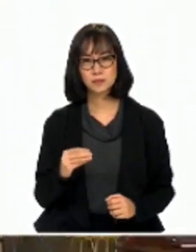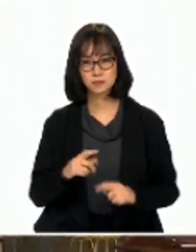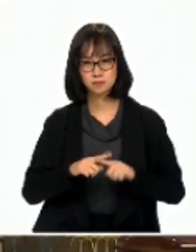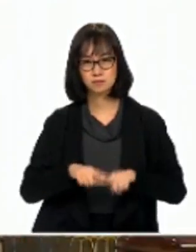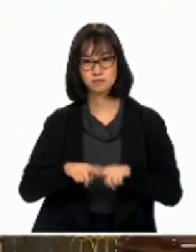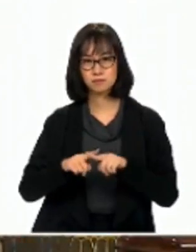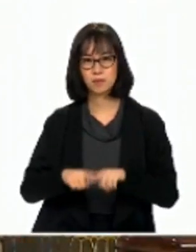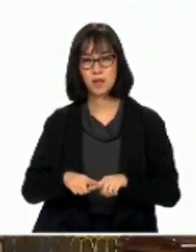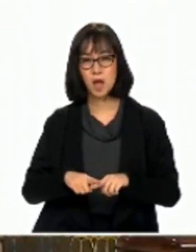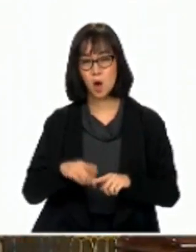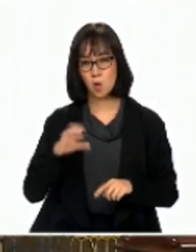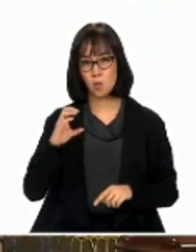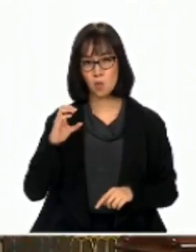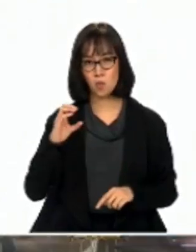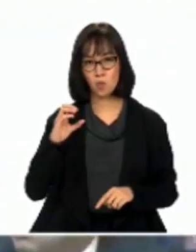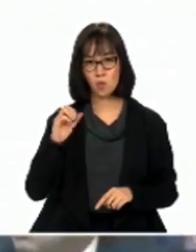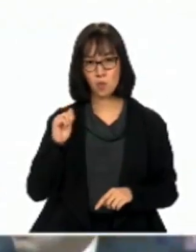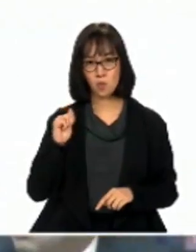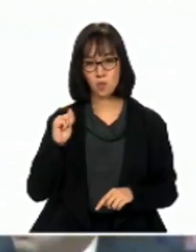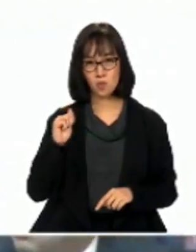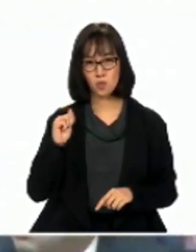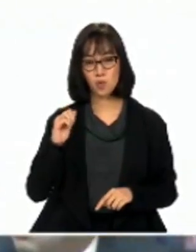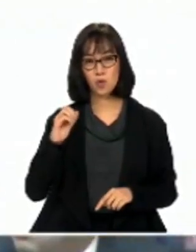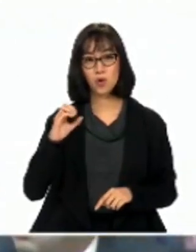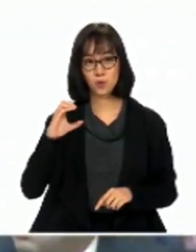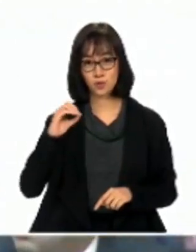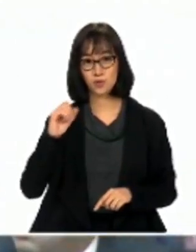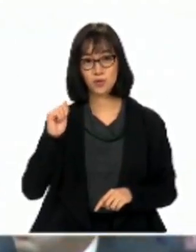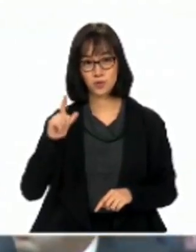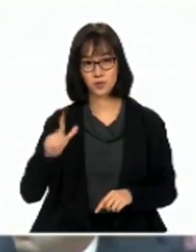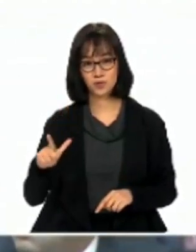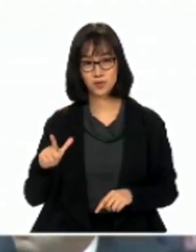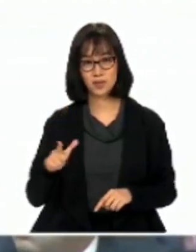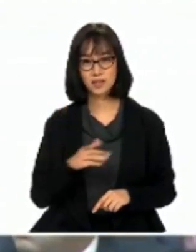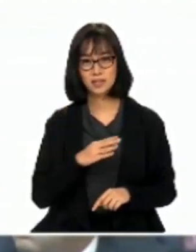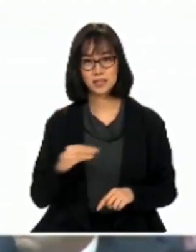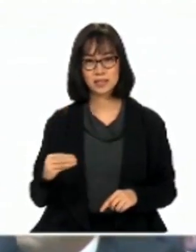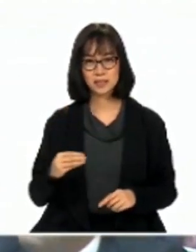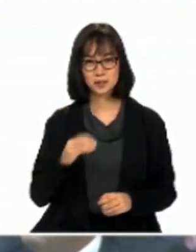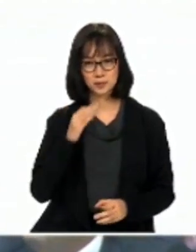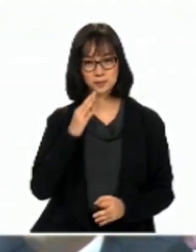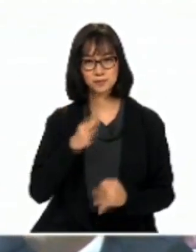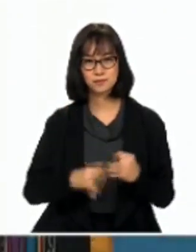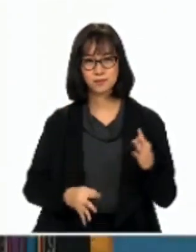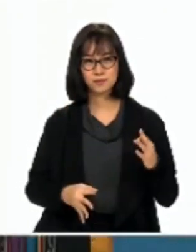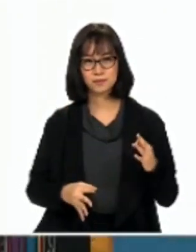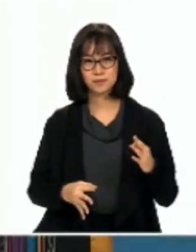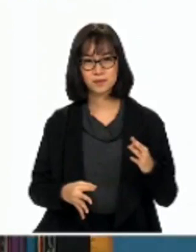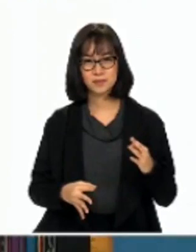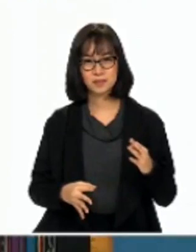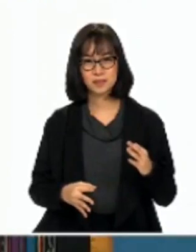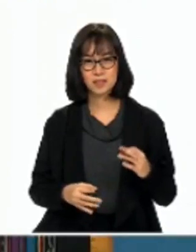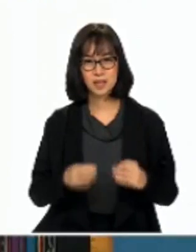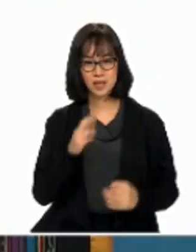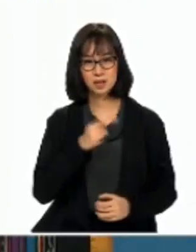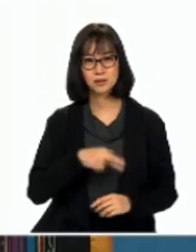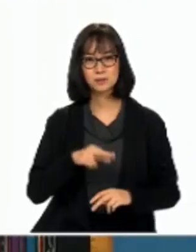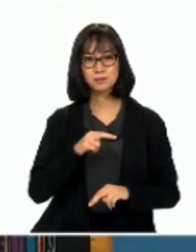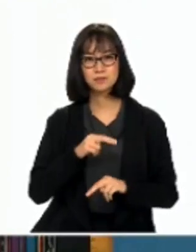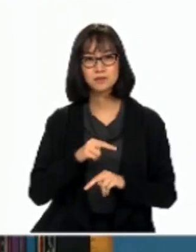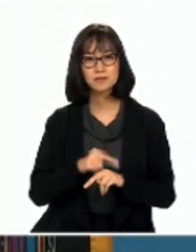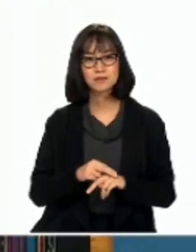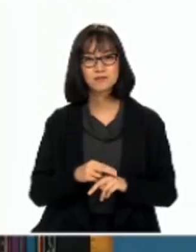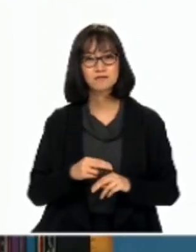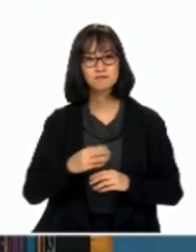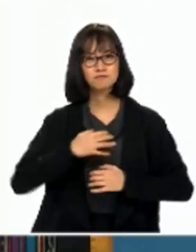coal. Finally, sustaining our gains entails a national security posture capable of defending